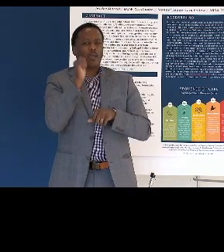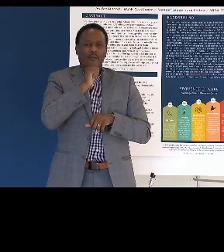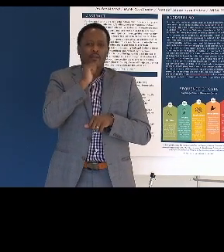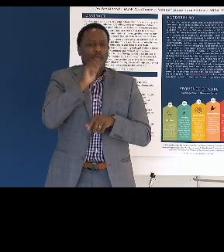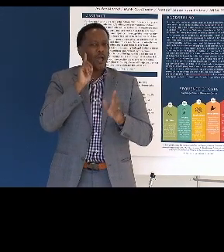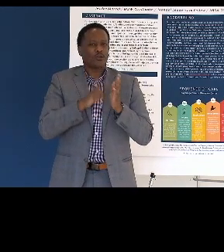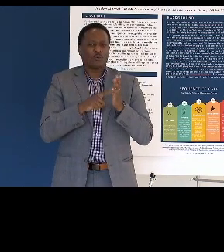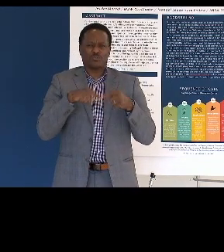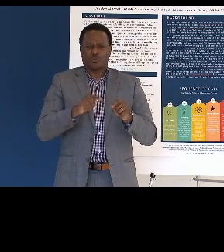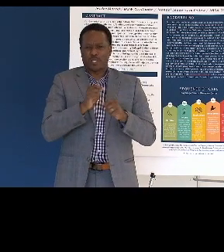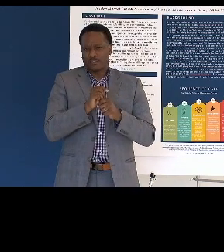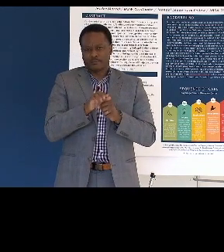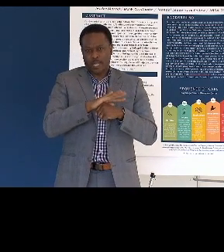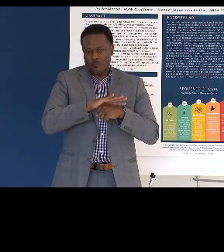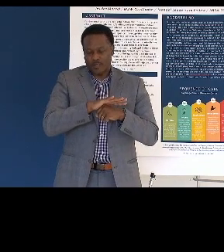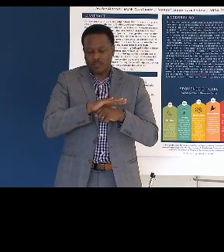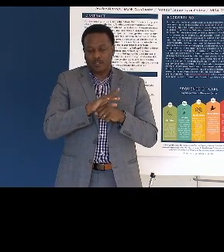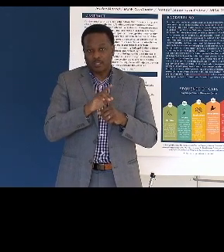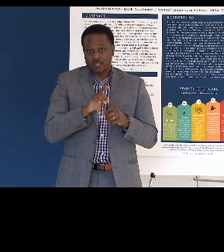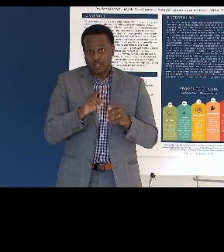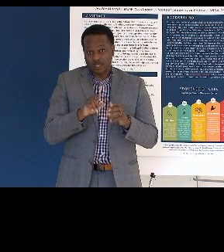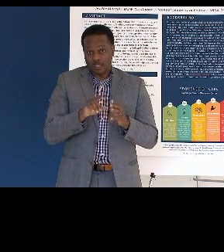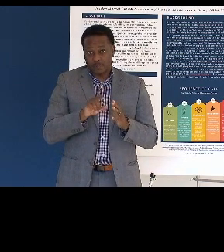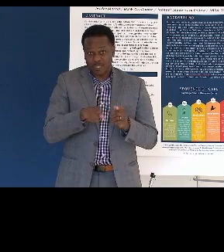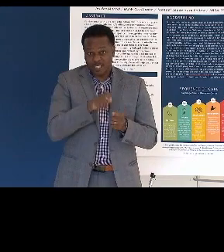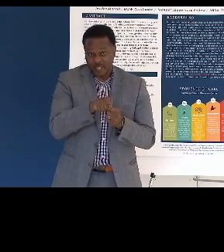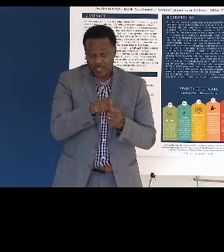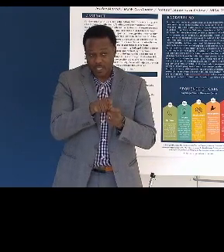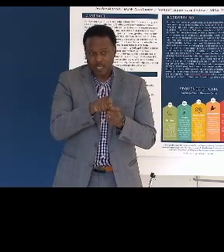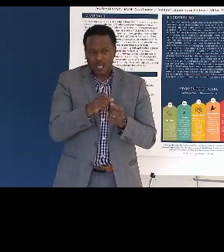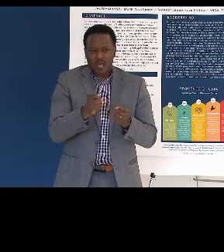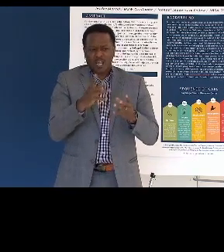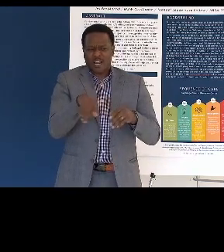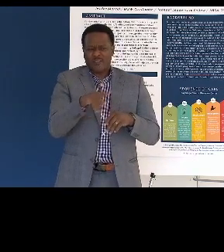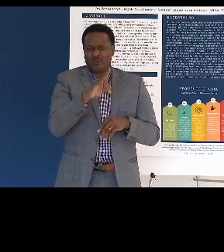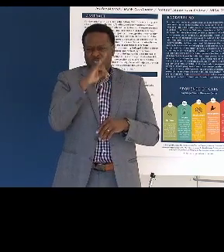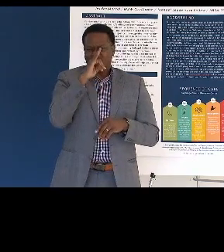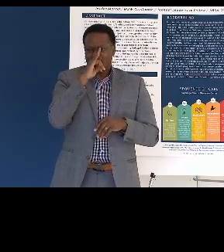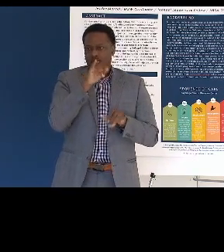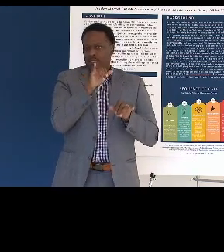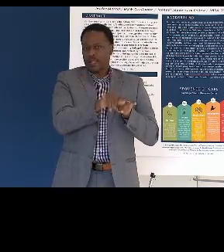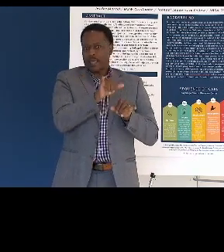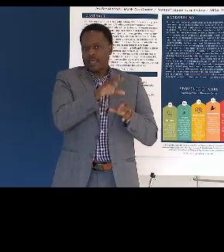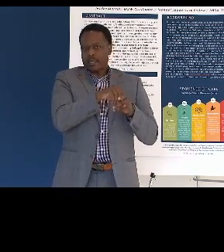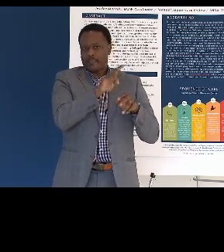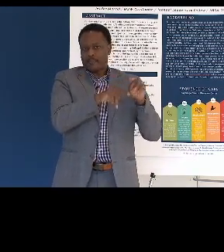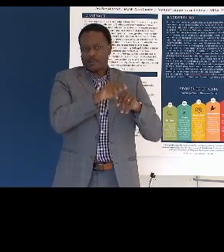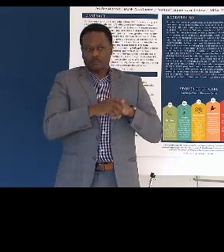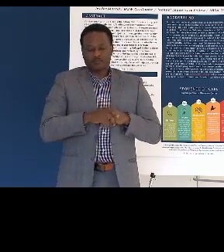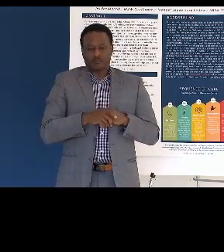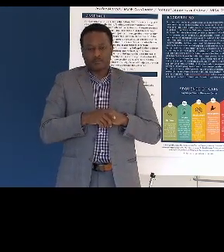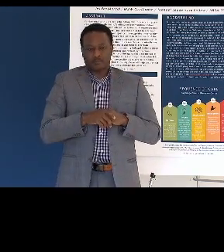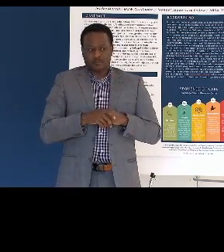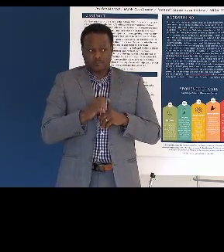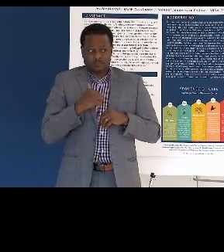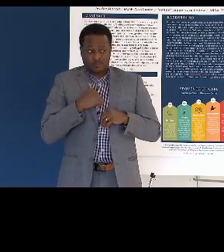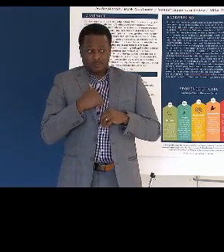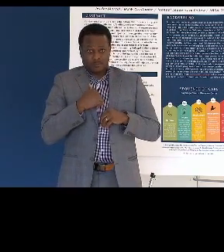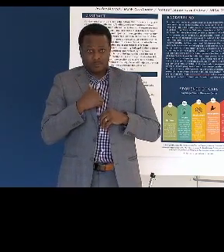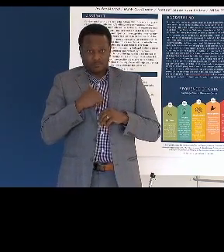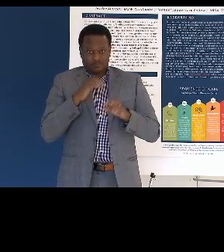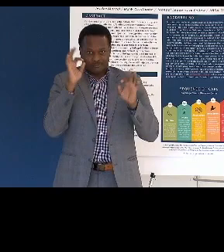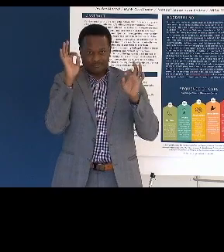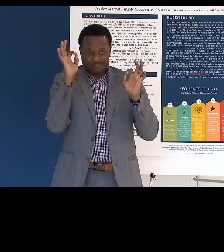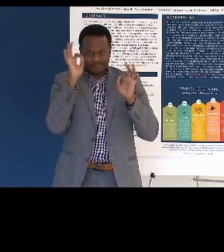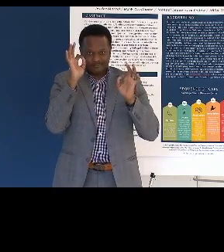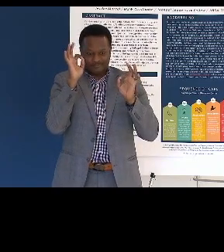pandemic specifically, a lot of kids started staying in the building. I had no idea when I started